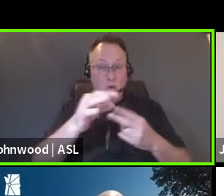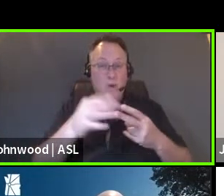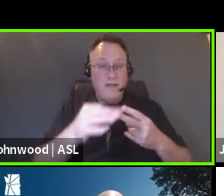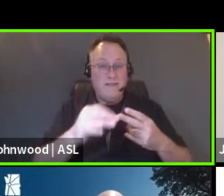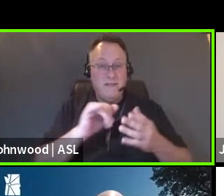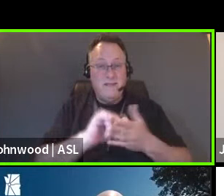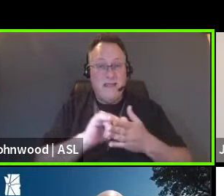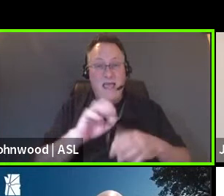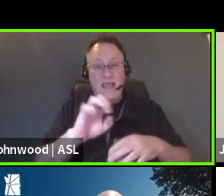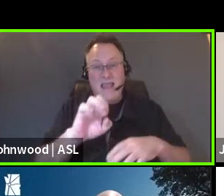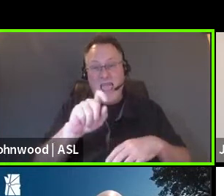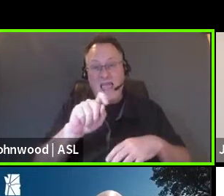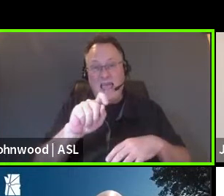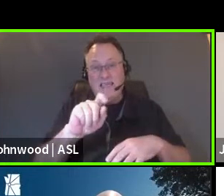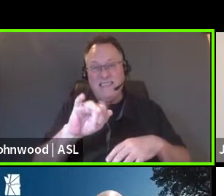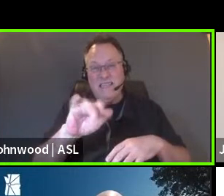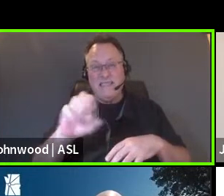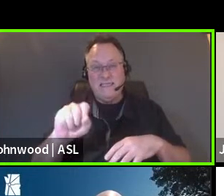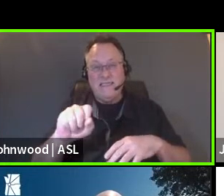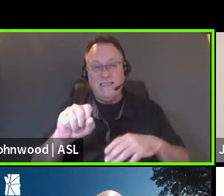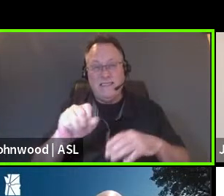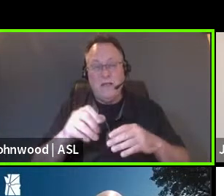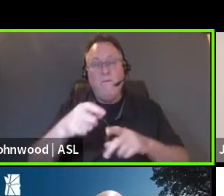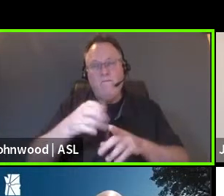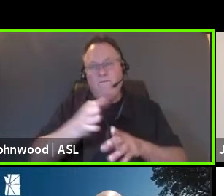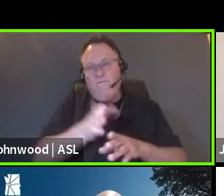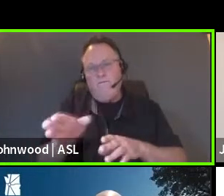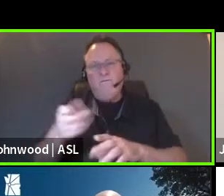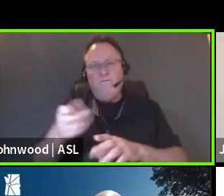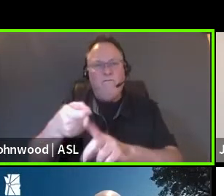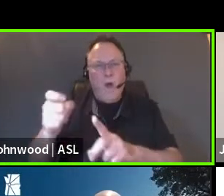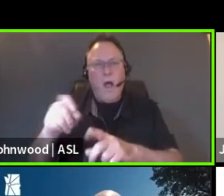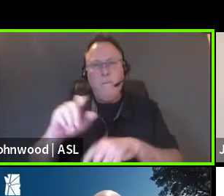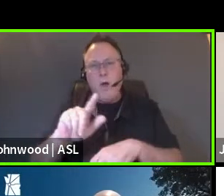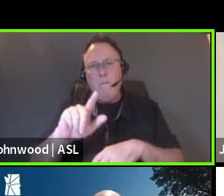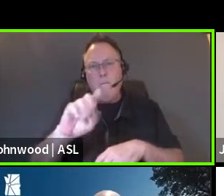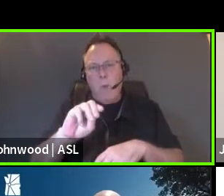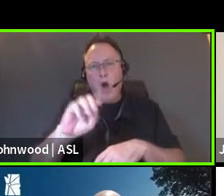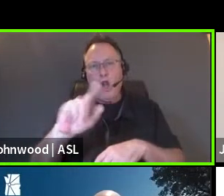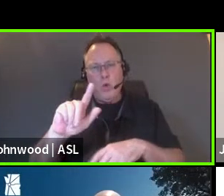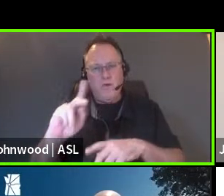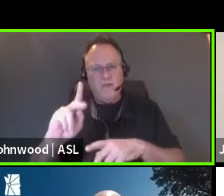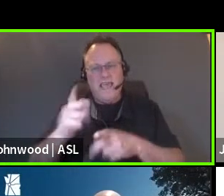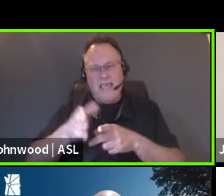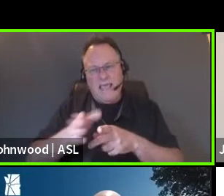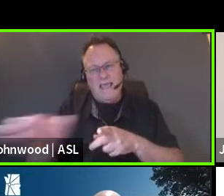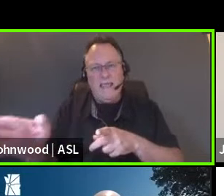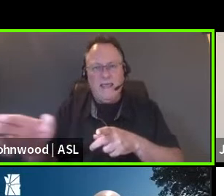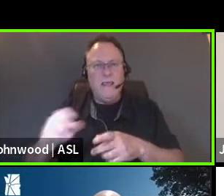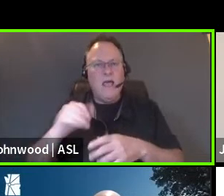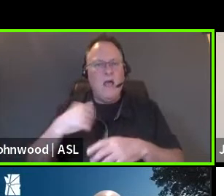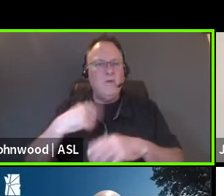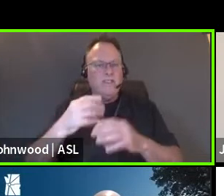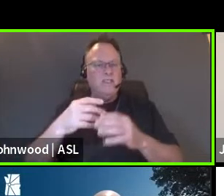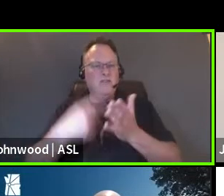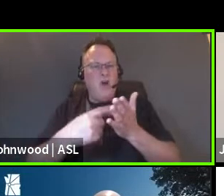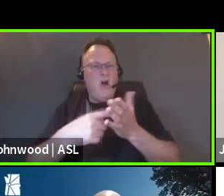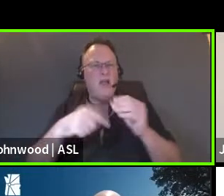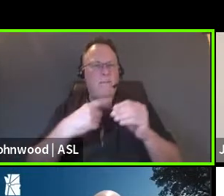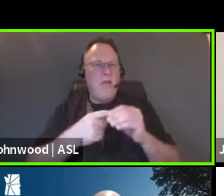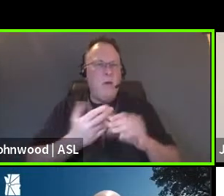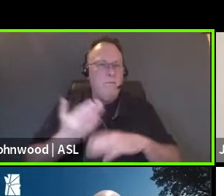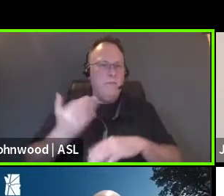exits off of Martin Luther King that I've been talking about before. So that's a great question,